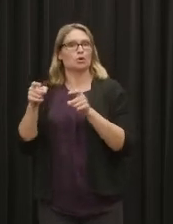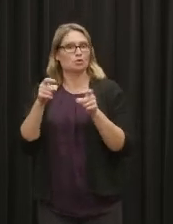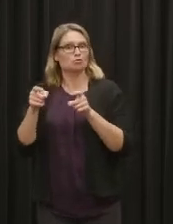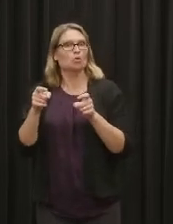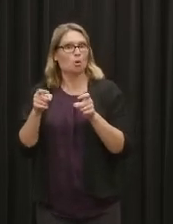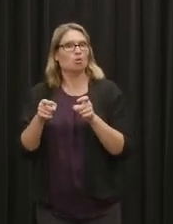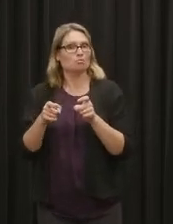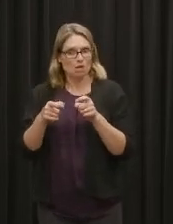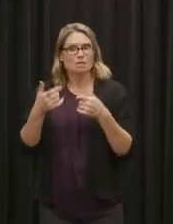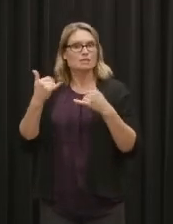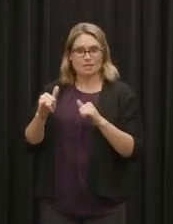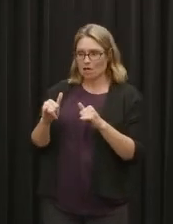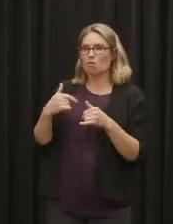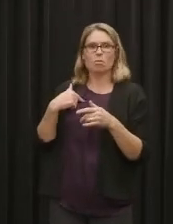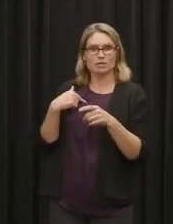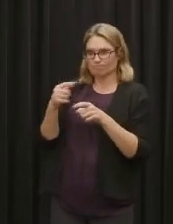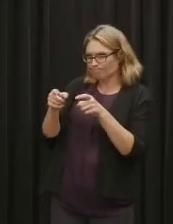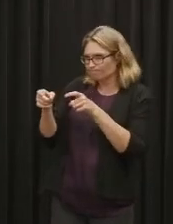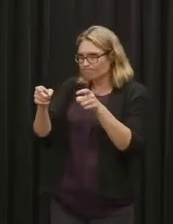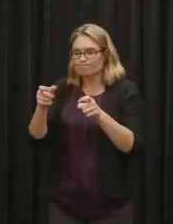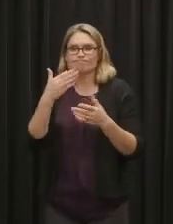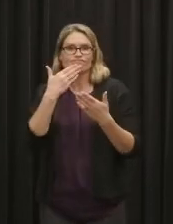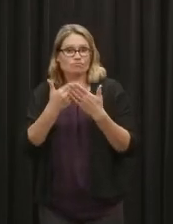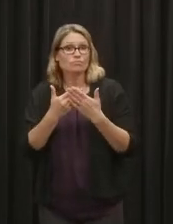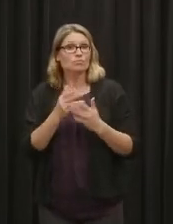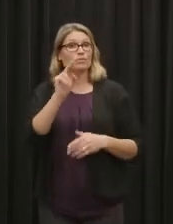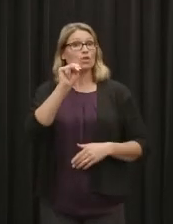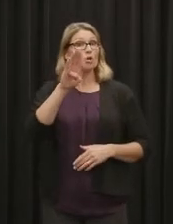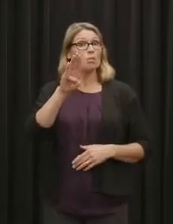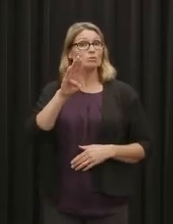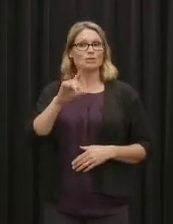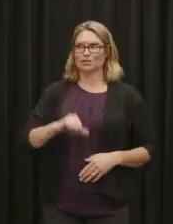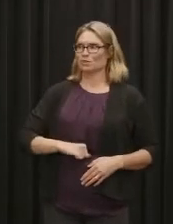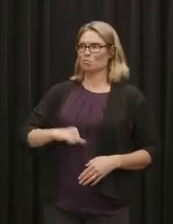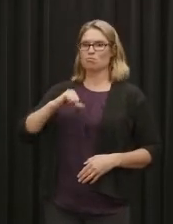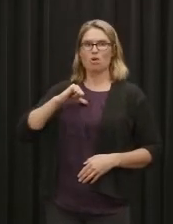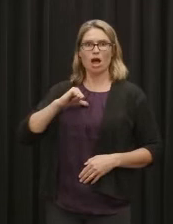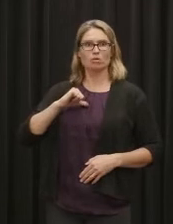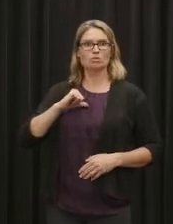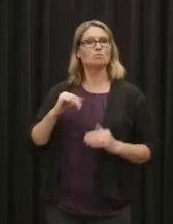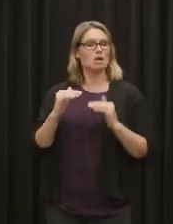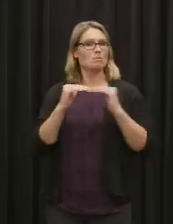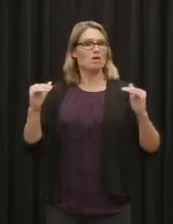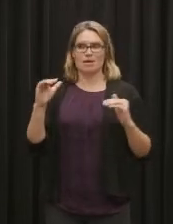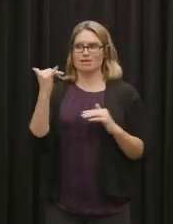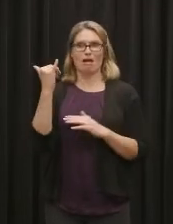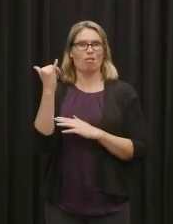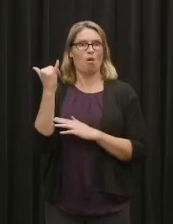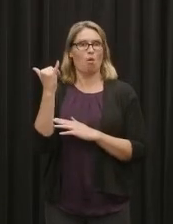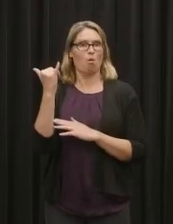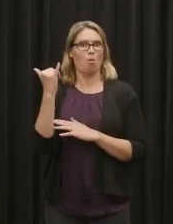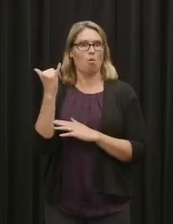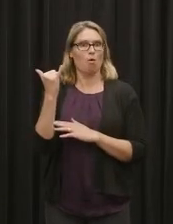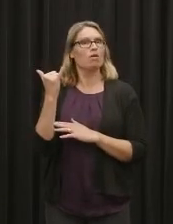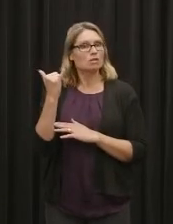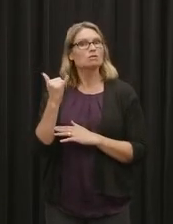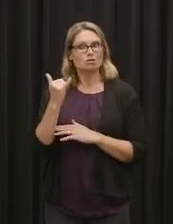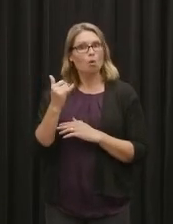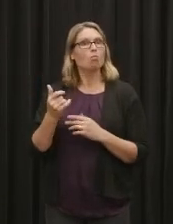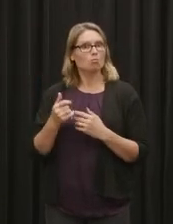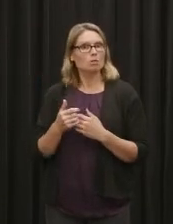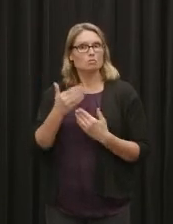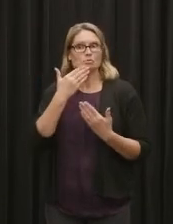every single time. New Brunswickers should be proud that we have kept our province in the yellow level as much as we have during this